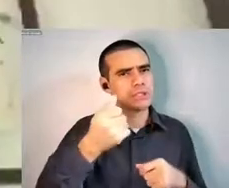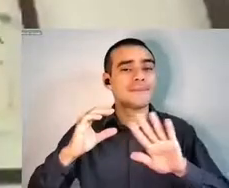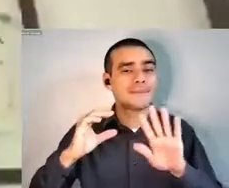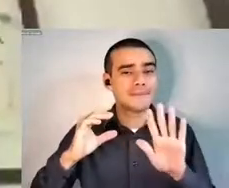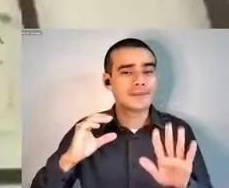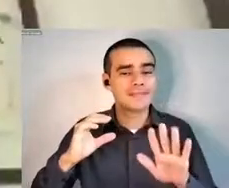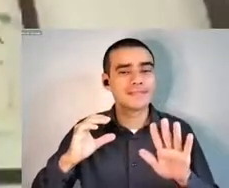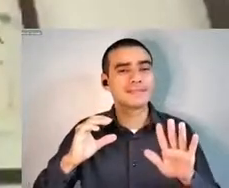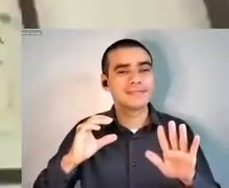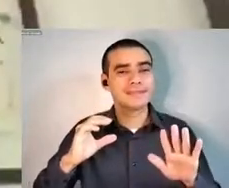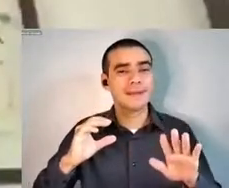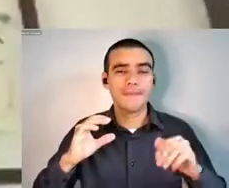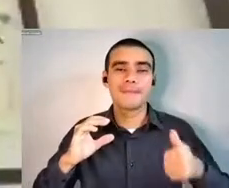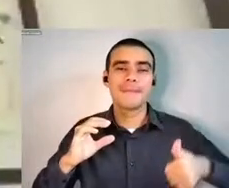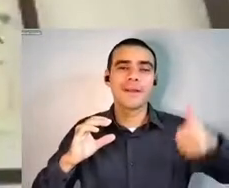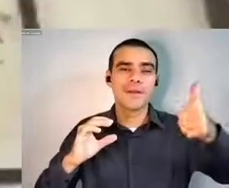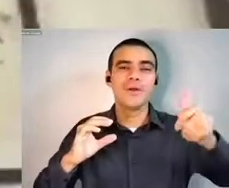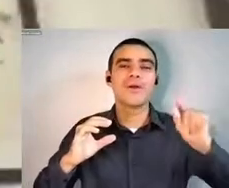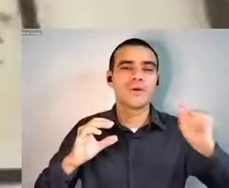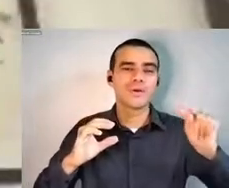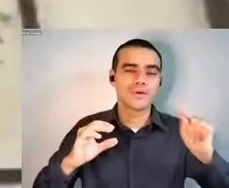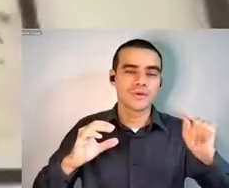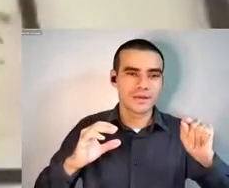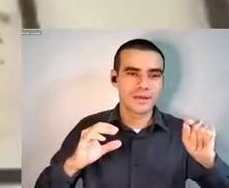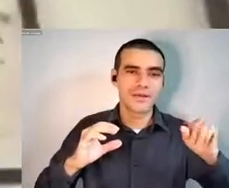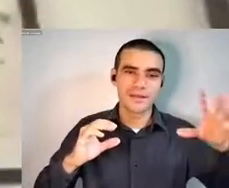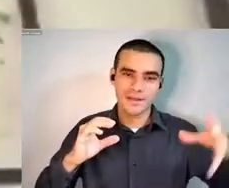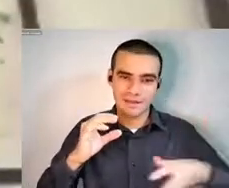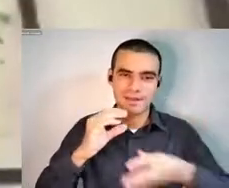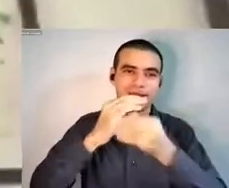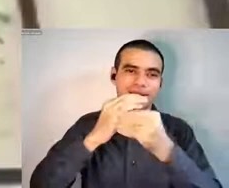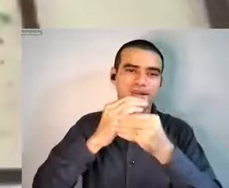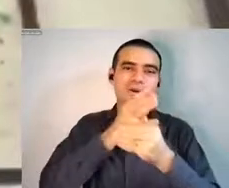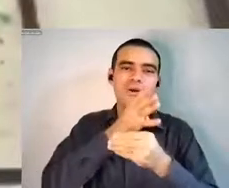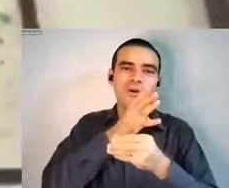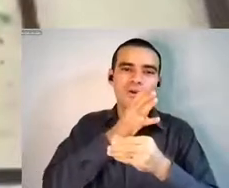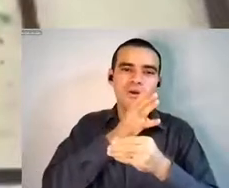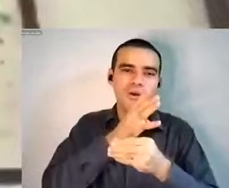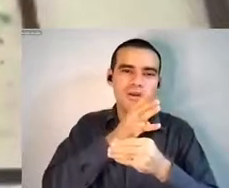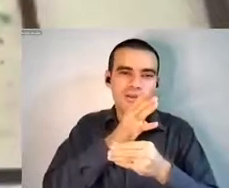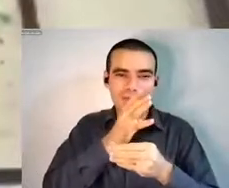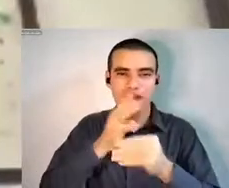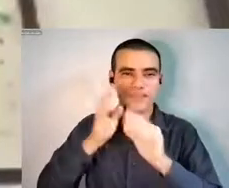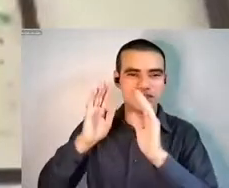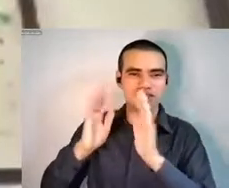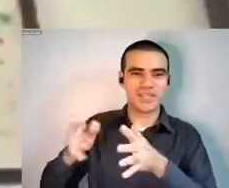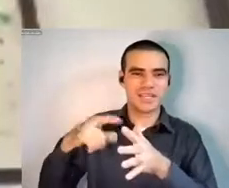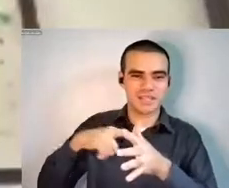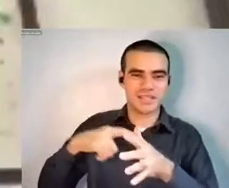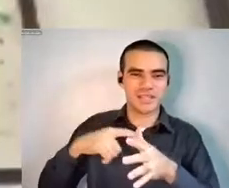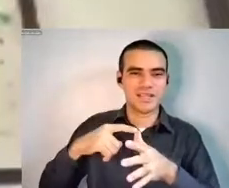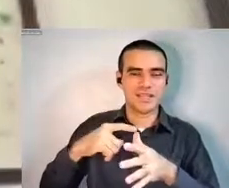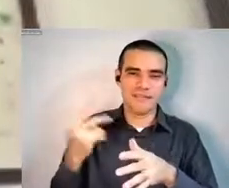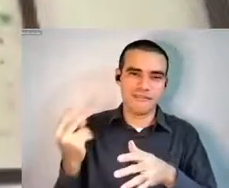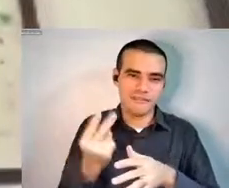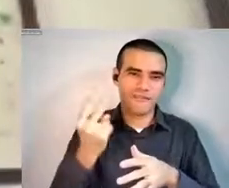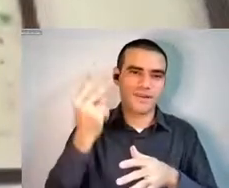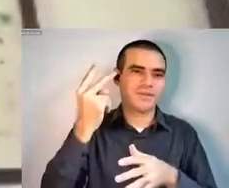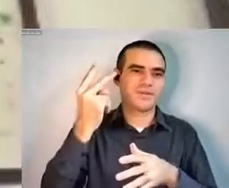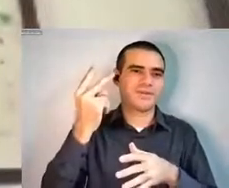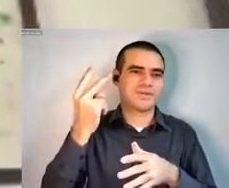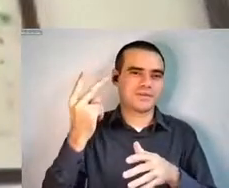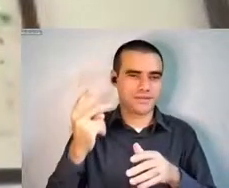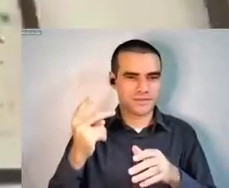actually we would be better off if we added knowledge to something that we already have and